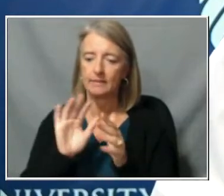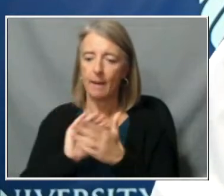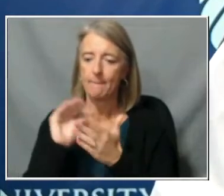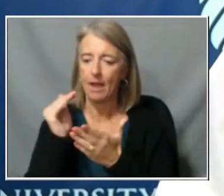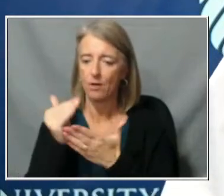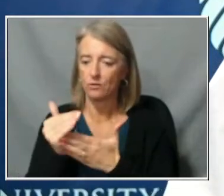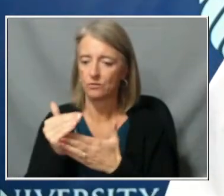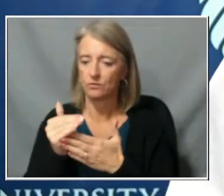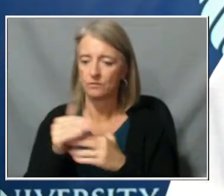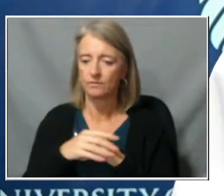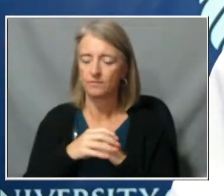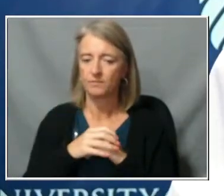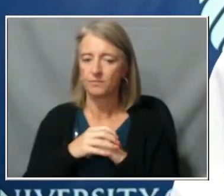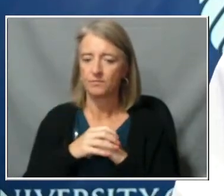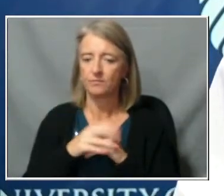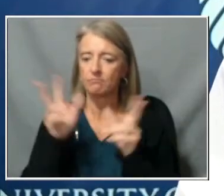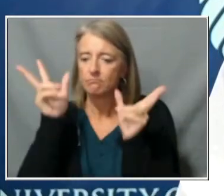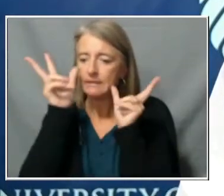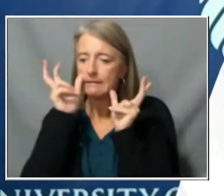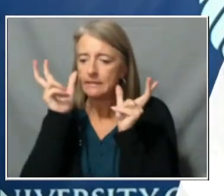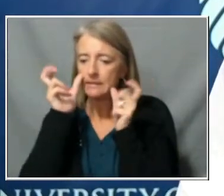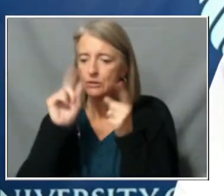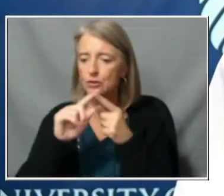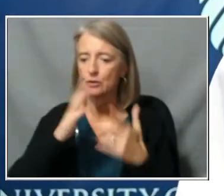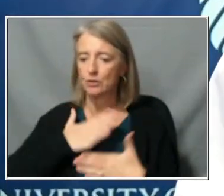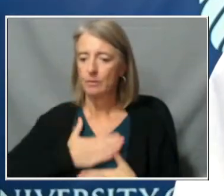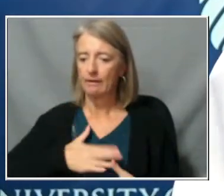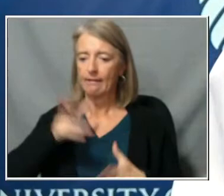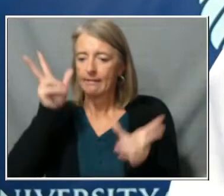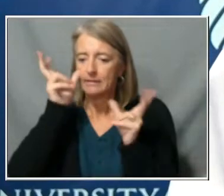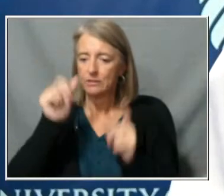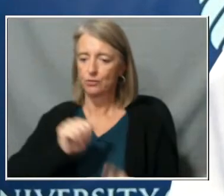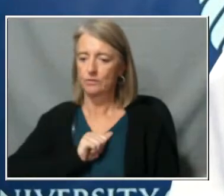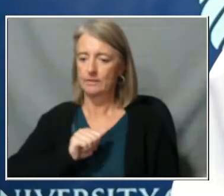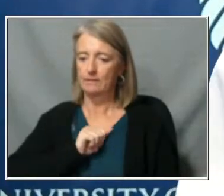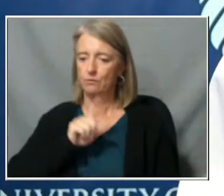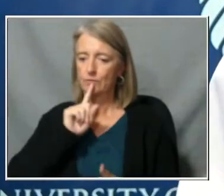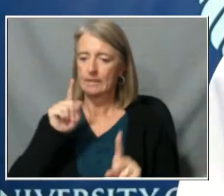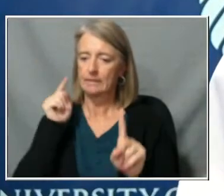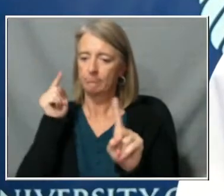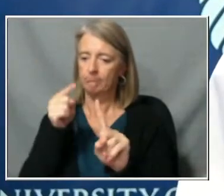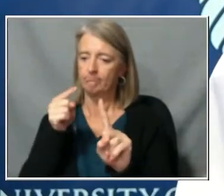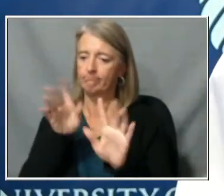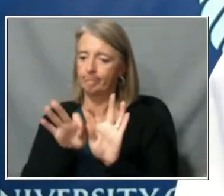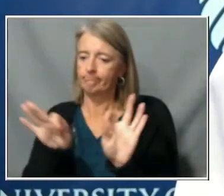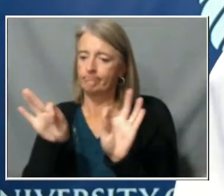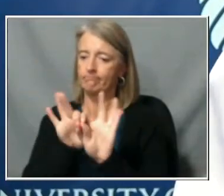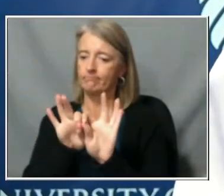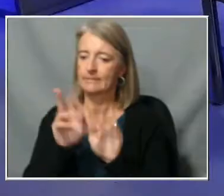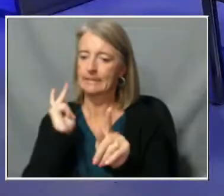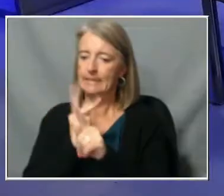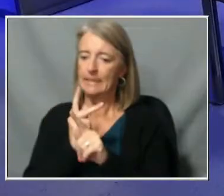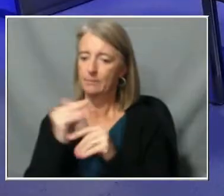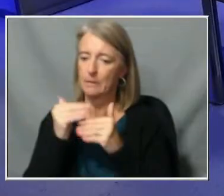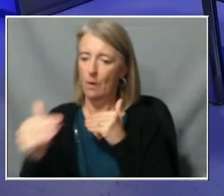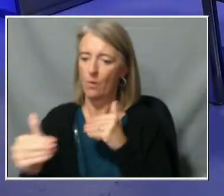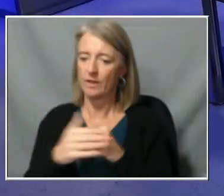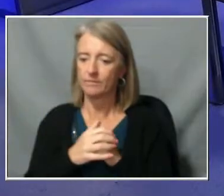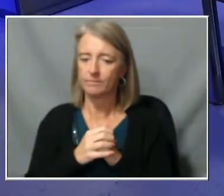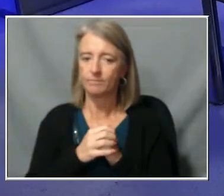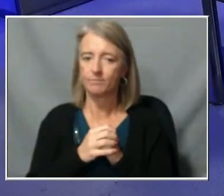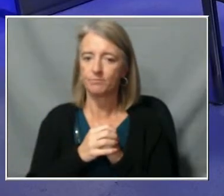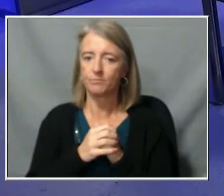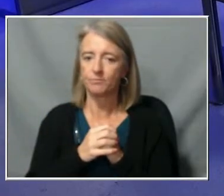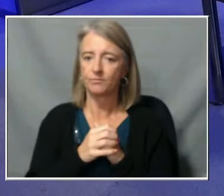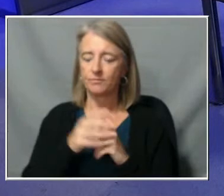right? Like listening to your body, listening to yourself is really key to keeping going. I like that. What's